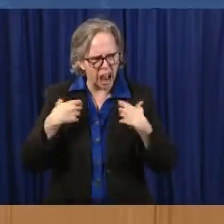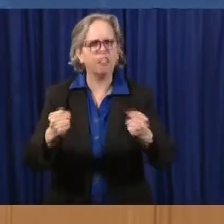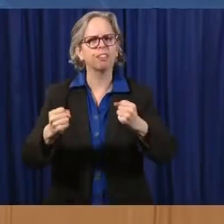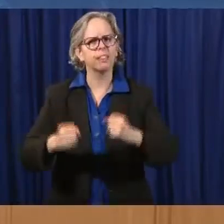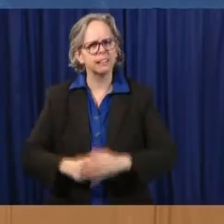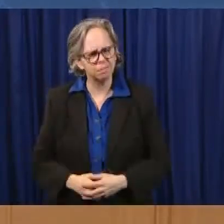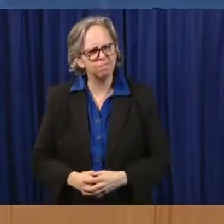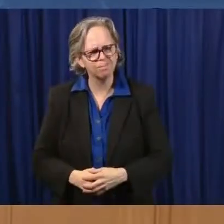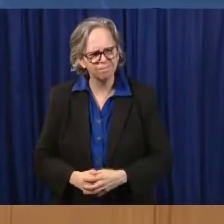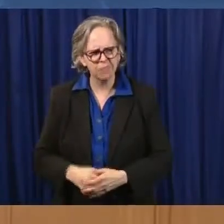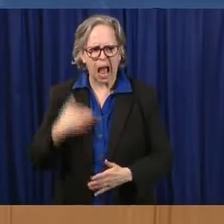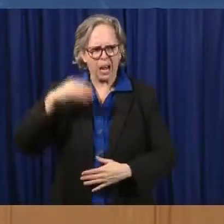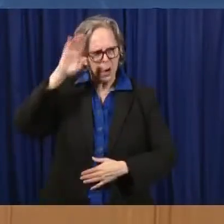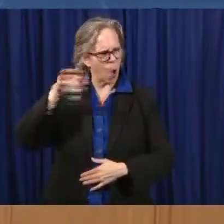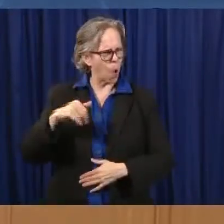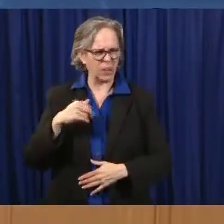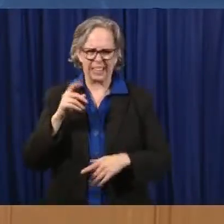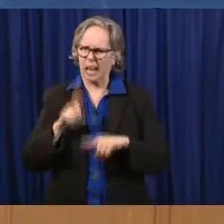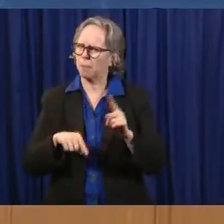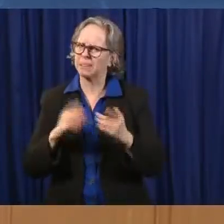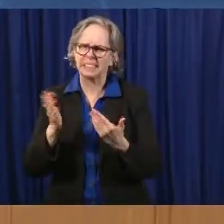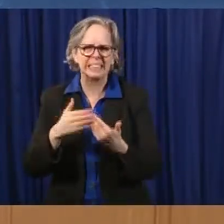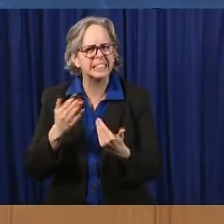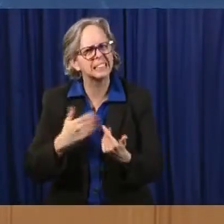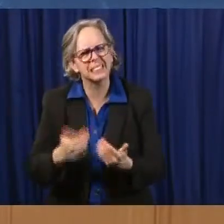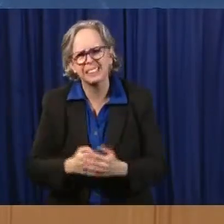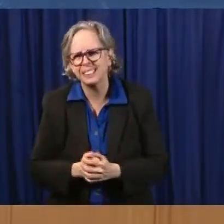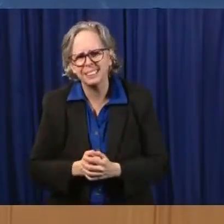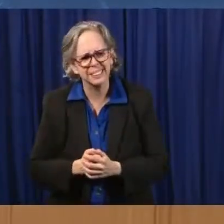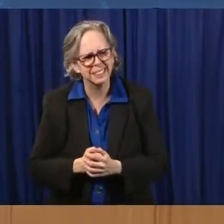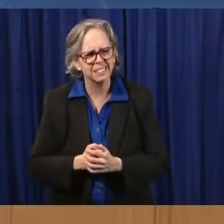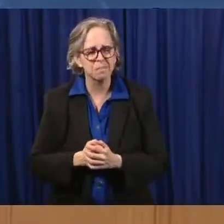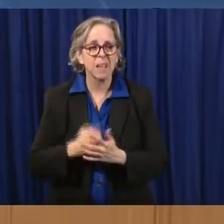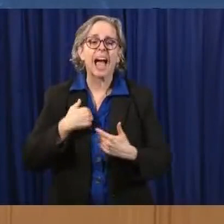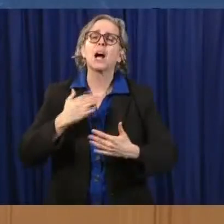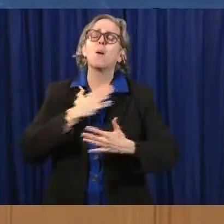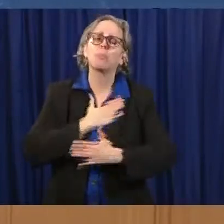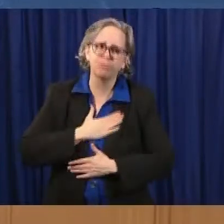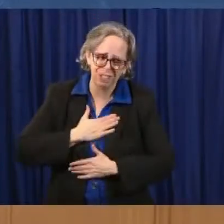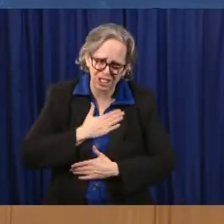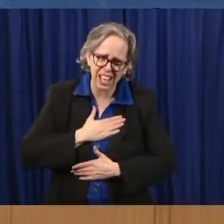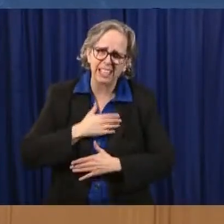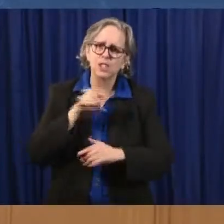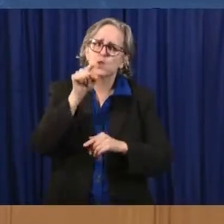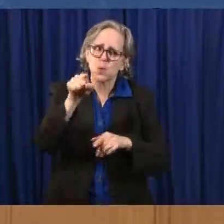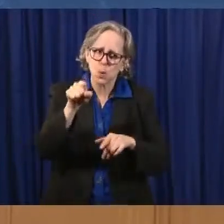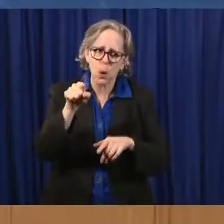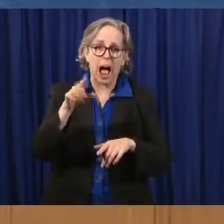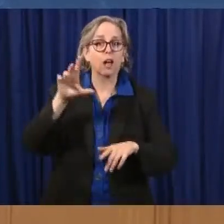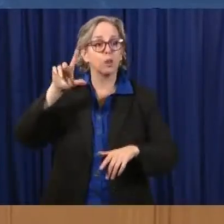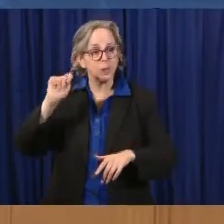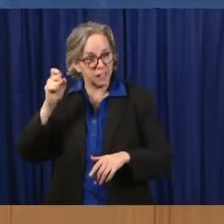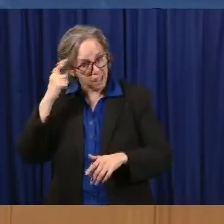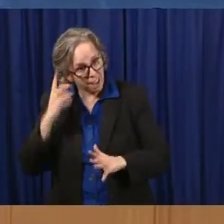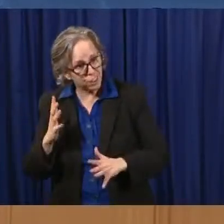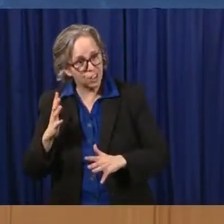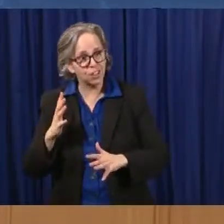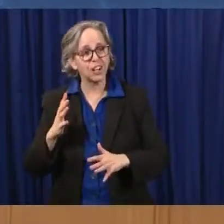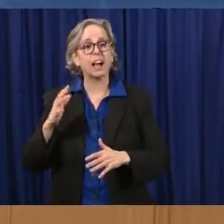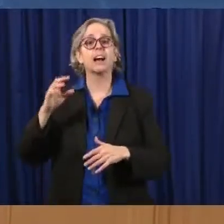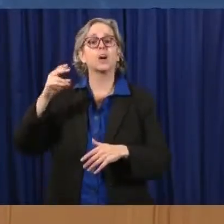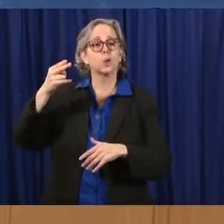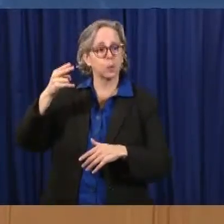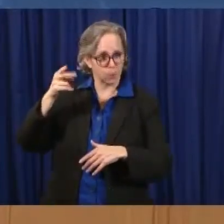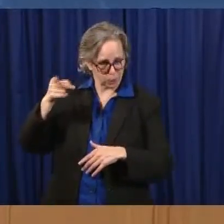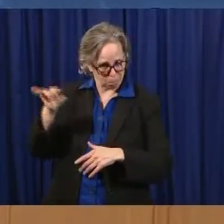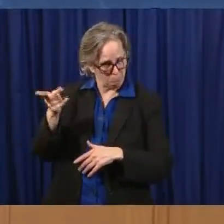this can't be easy, and I appreciate everything that you and the Lieutenant Governor Houston are doing. I